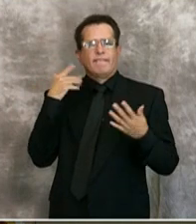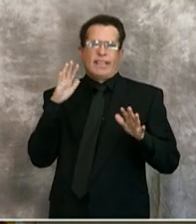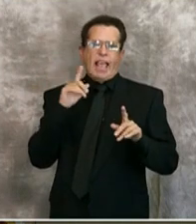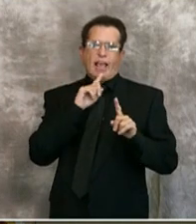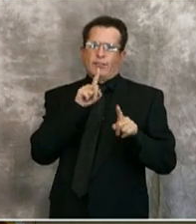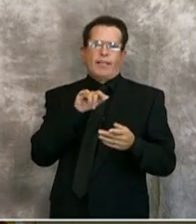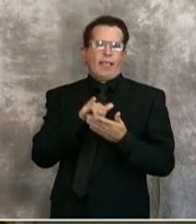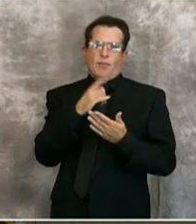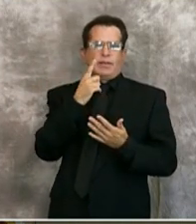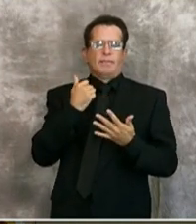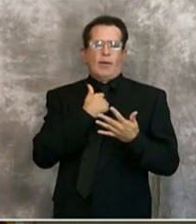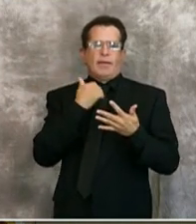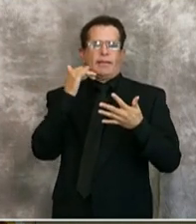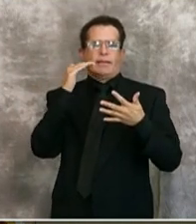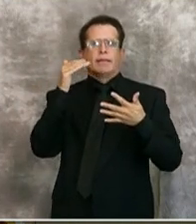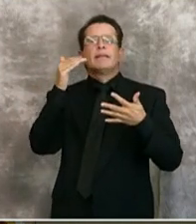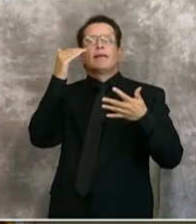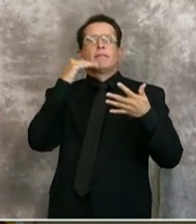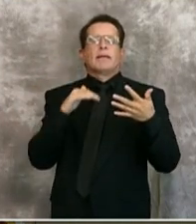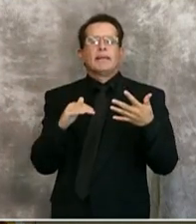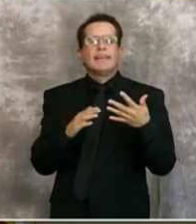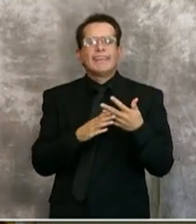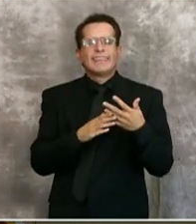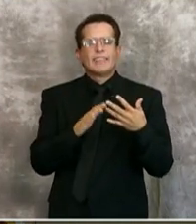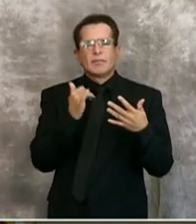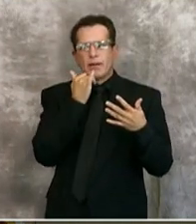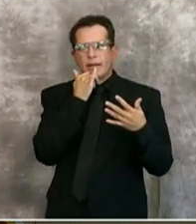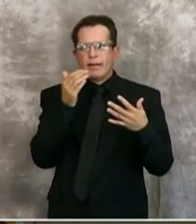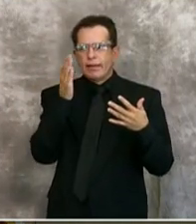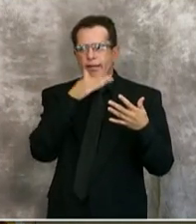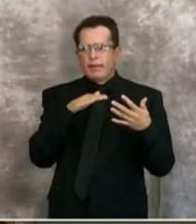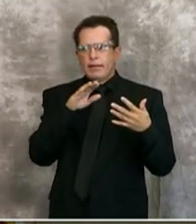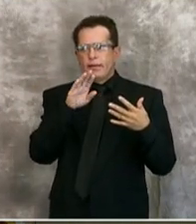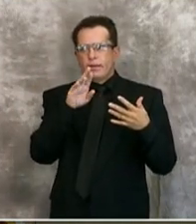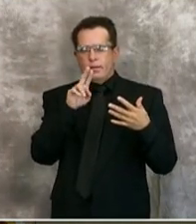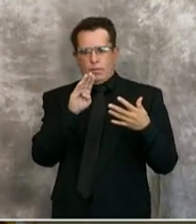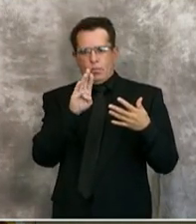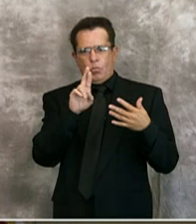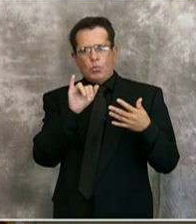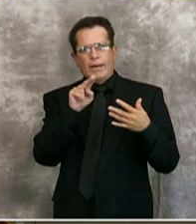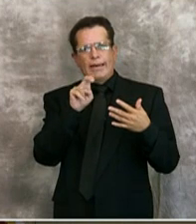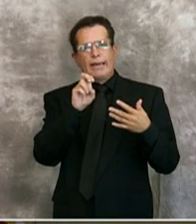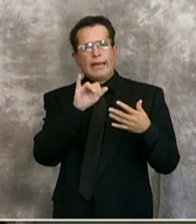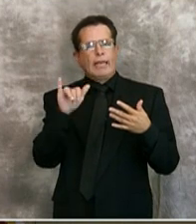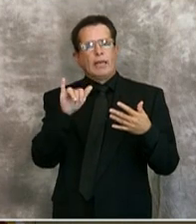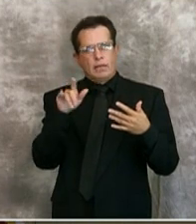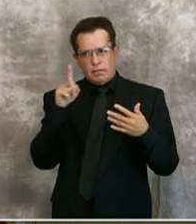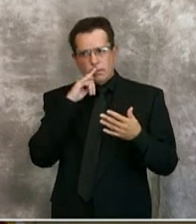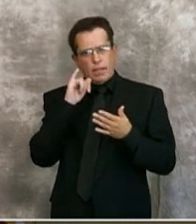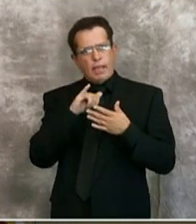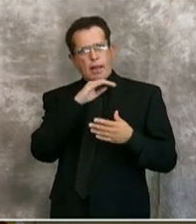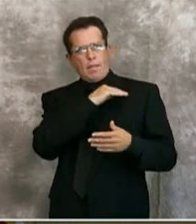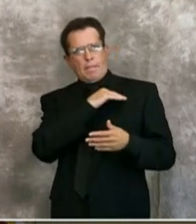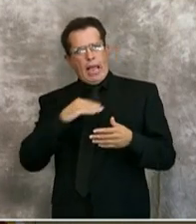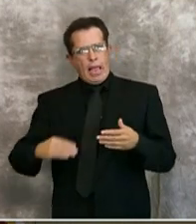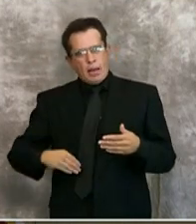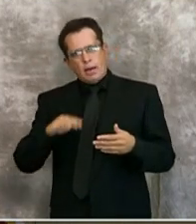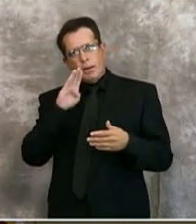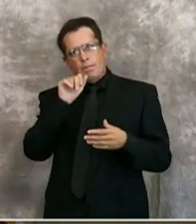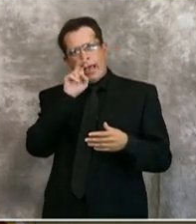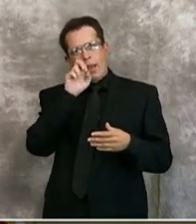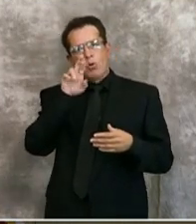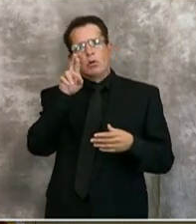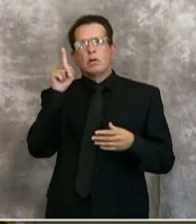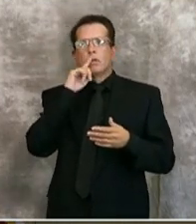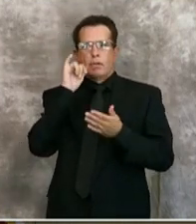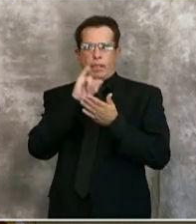did. Let me go back. Also, UT question from Brittany Mealing. The mayor recently issued an order to waive permits